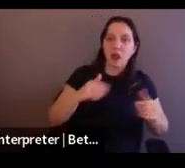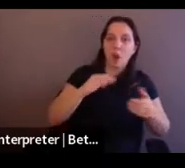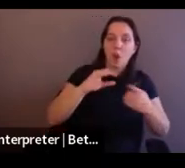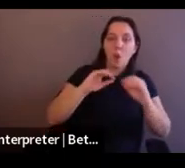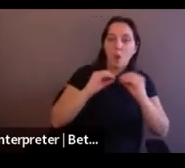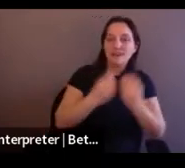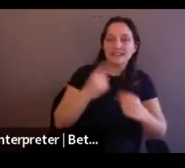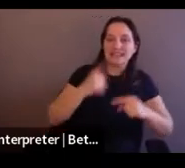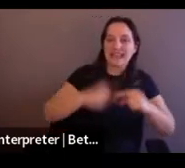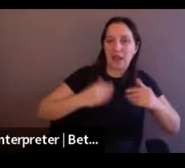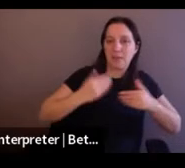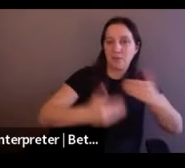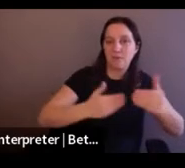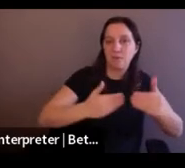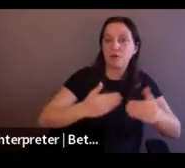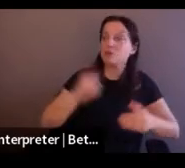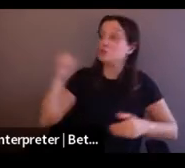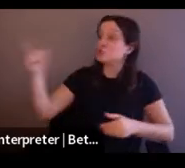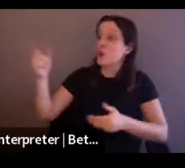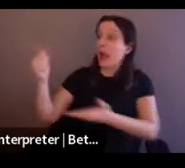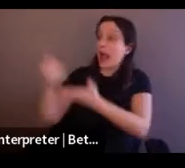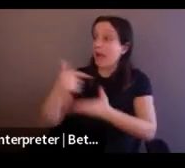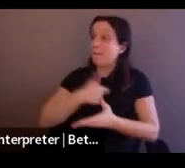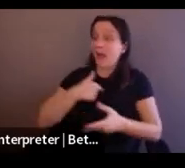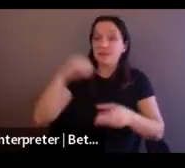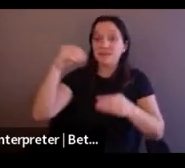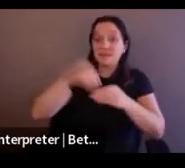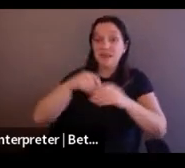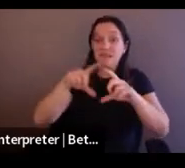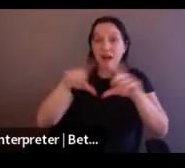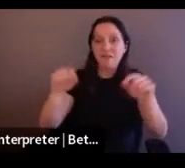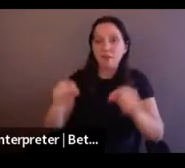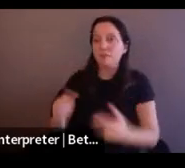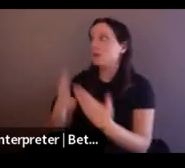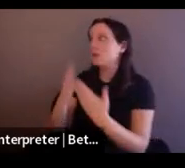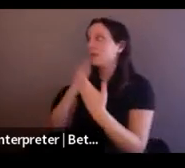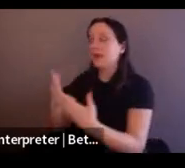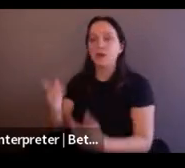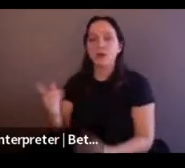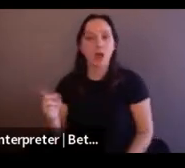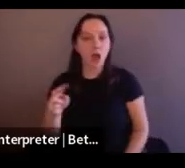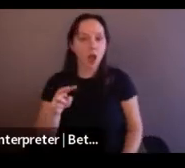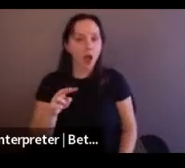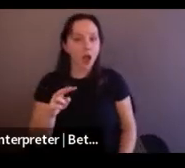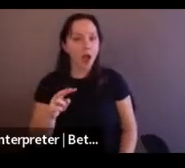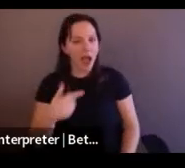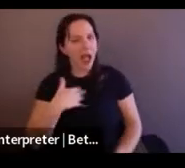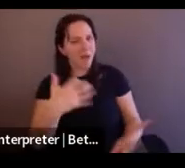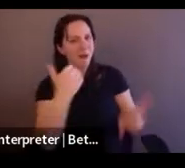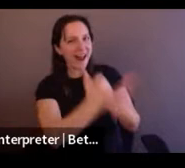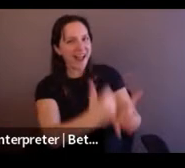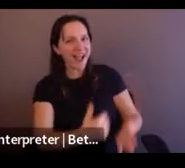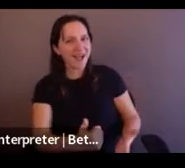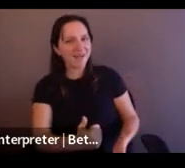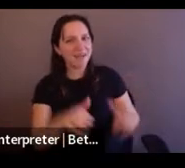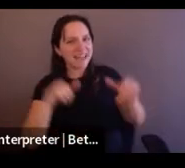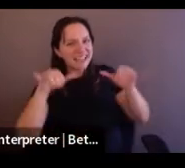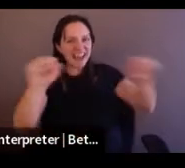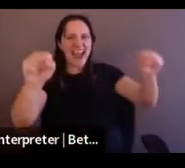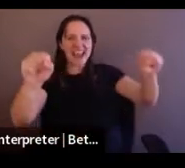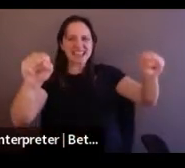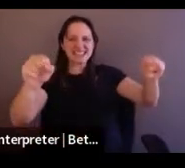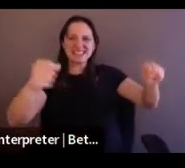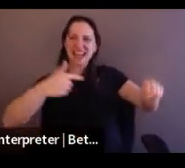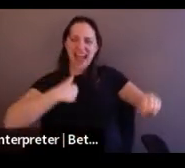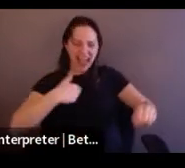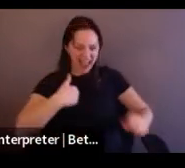envelopes. You know, that's much more compelling. It's something somebody can connect to and say, all right, well, you know, I'd like to help do that. That's something that I have the skills to do.